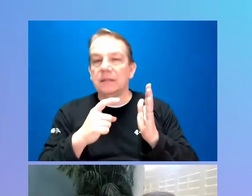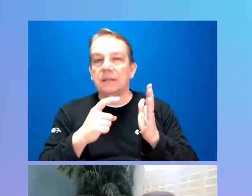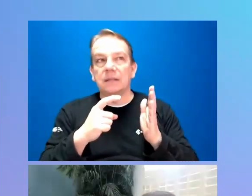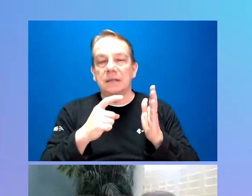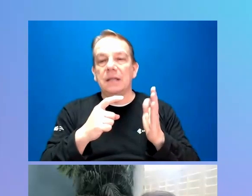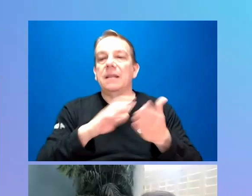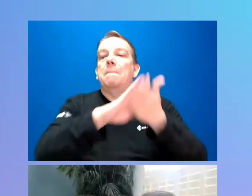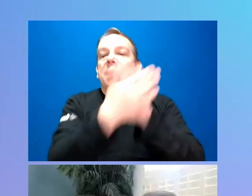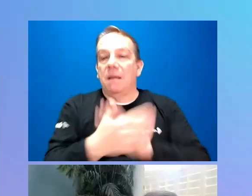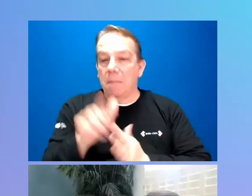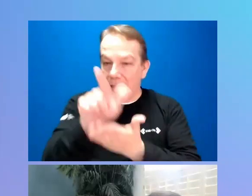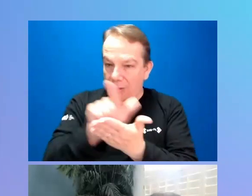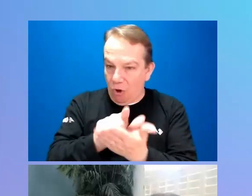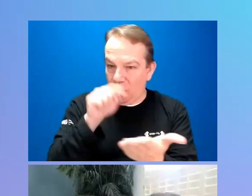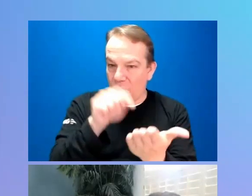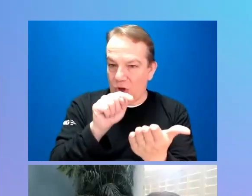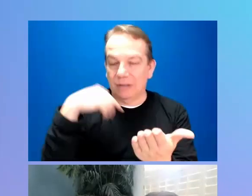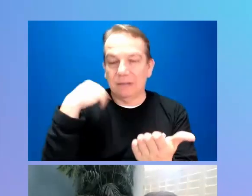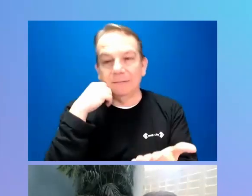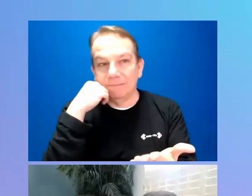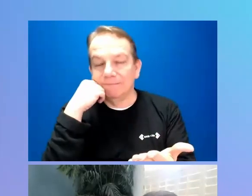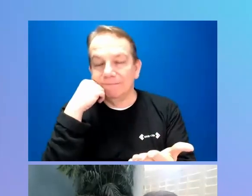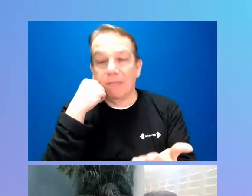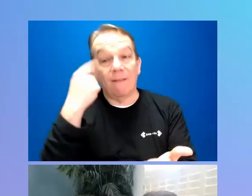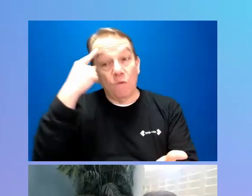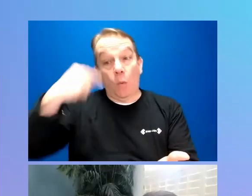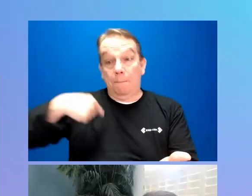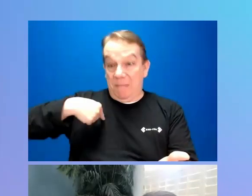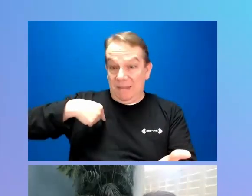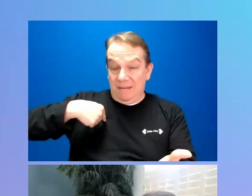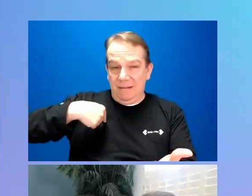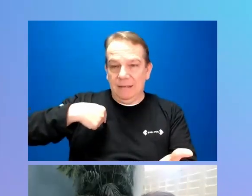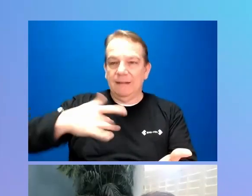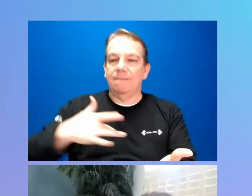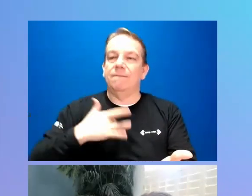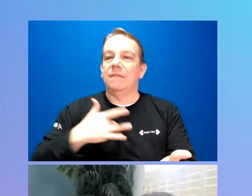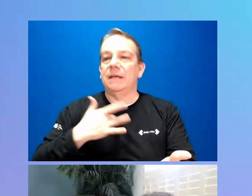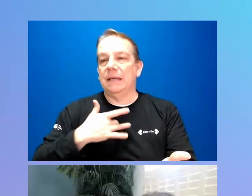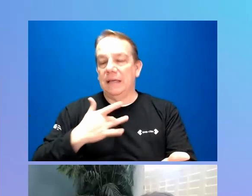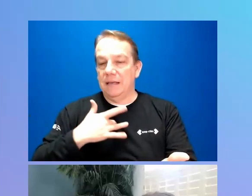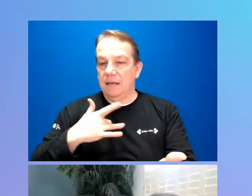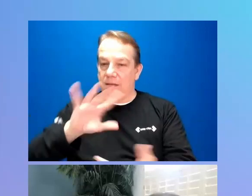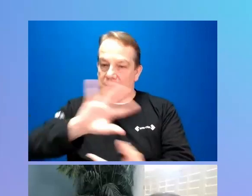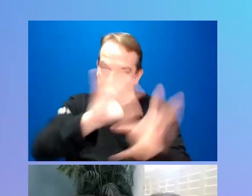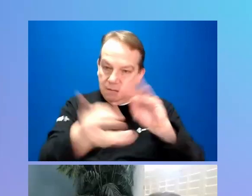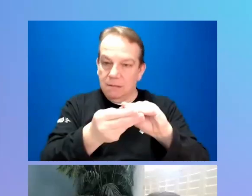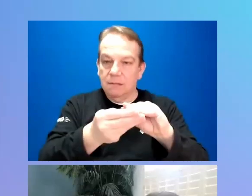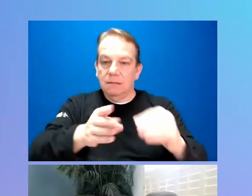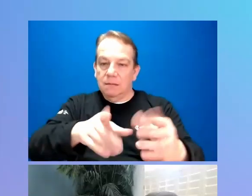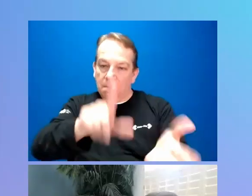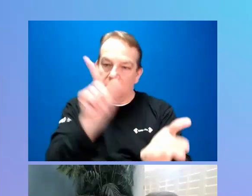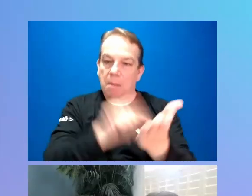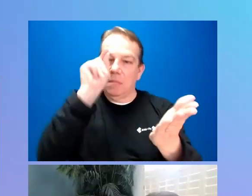law. And so for me, I'm shooting for the whole thing to be published.